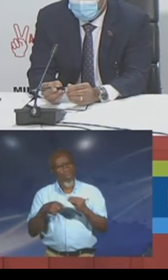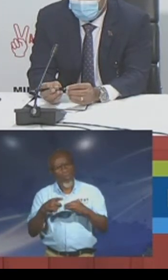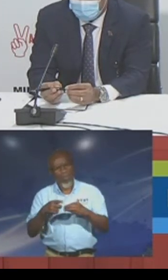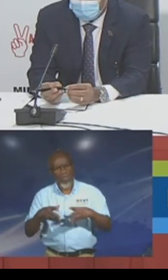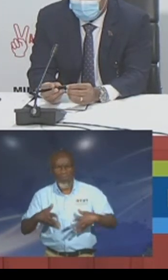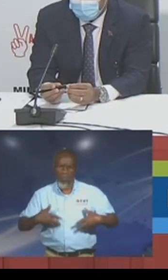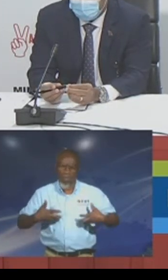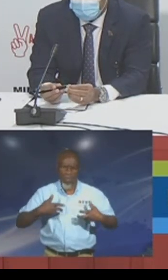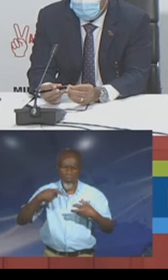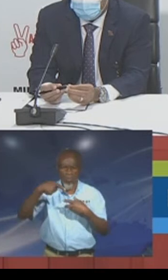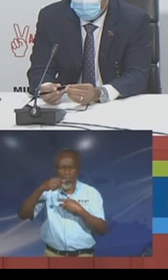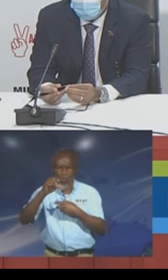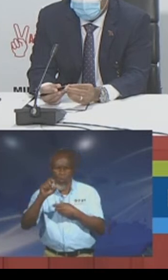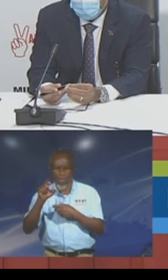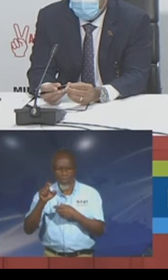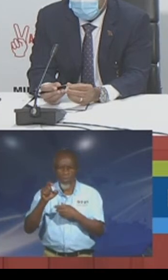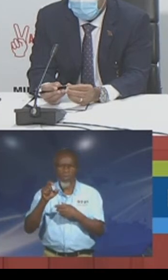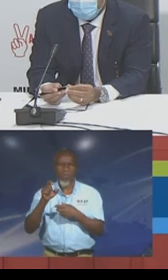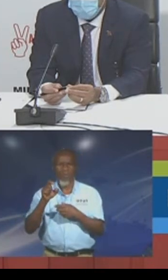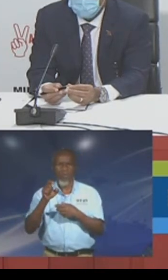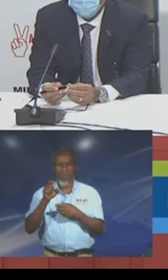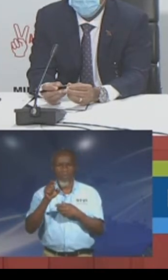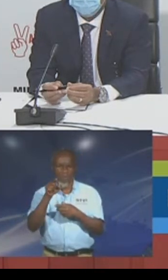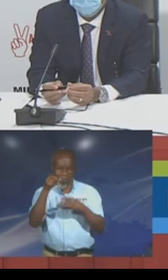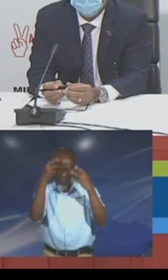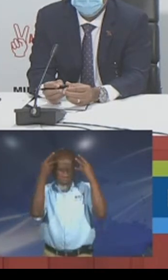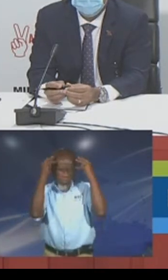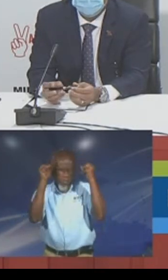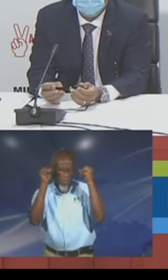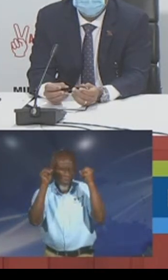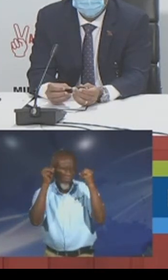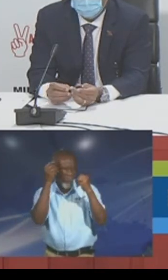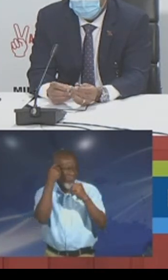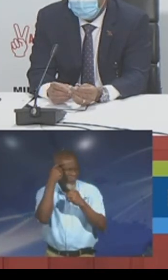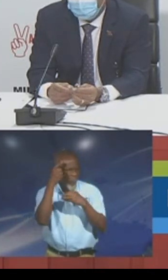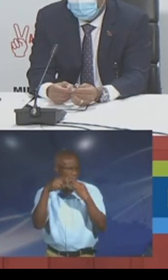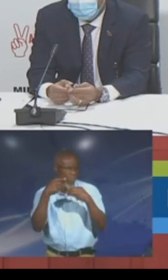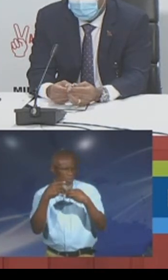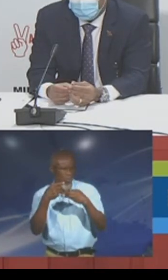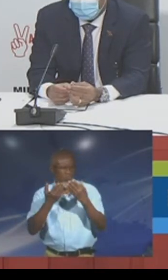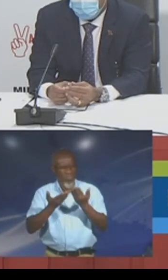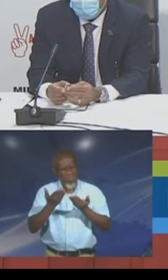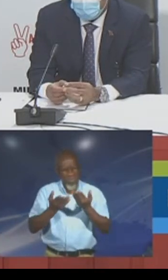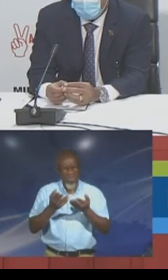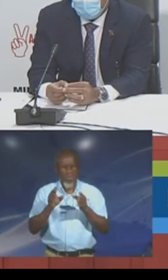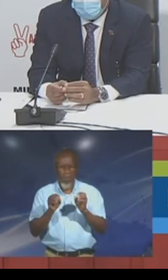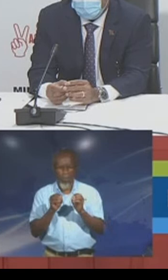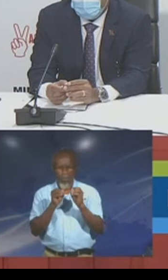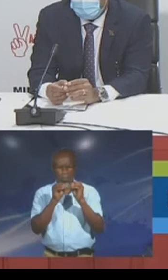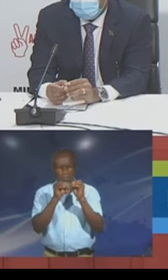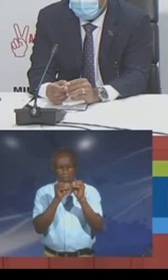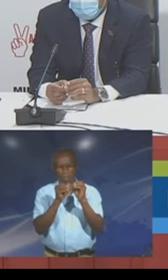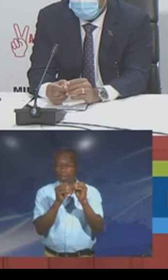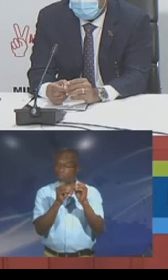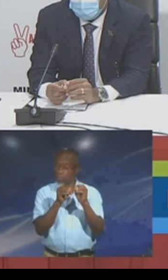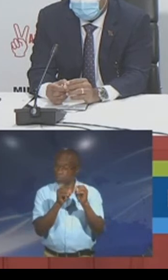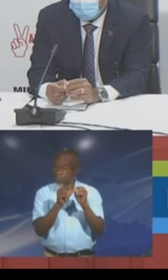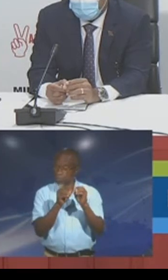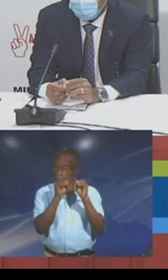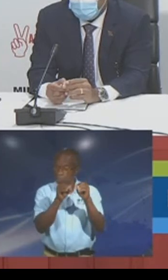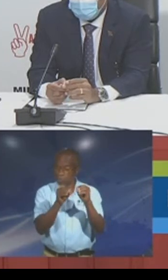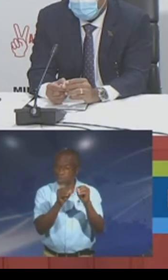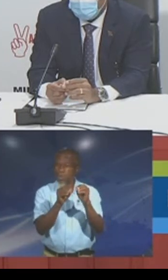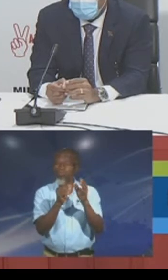situation evolves, is the ministry considering travel restrictions or travel passes and the implication of monkeypox, as we've seen